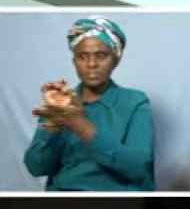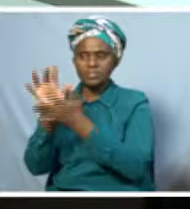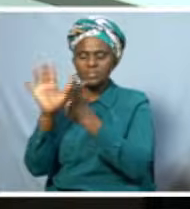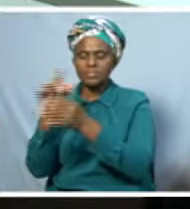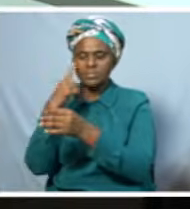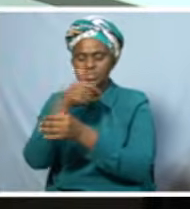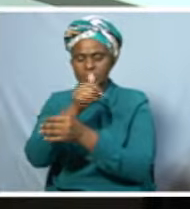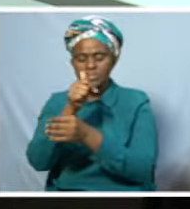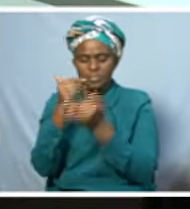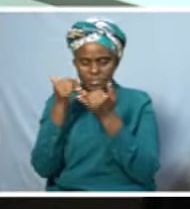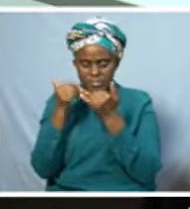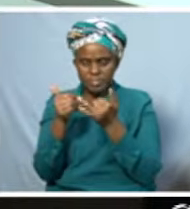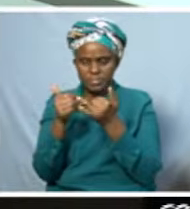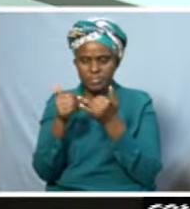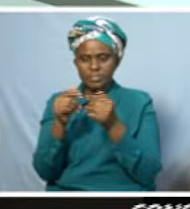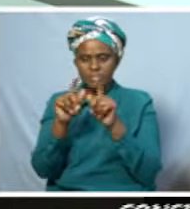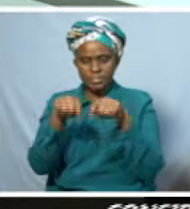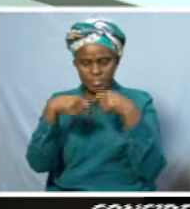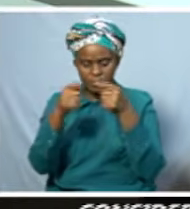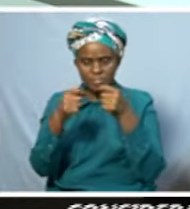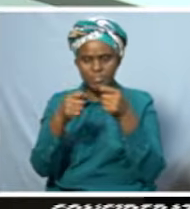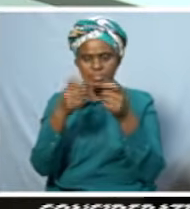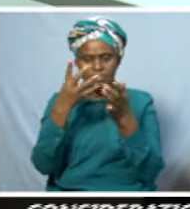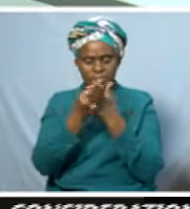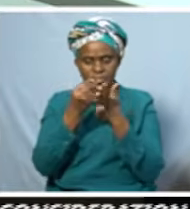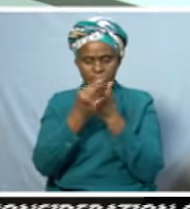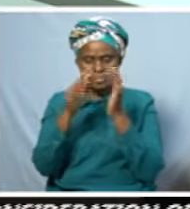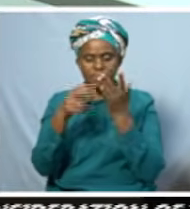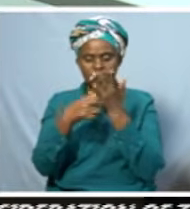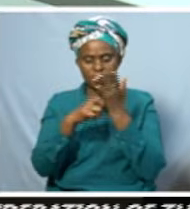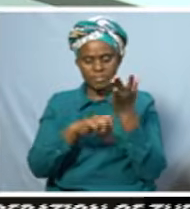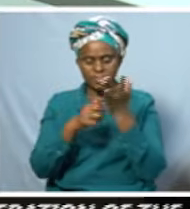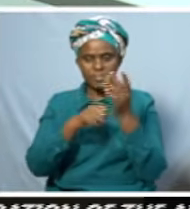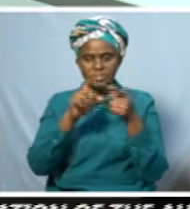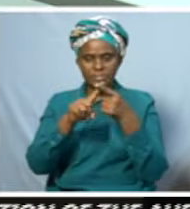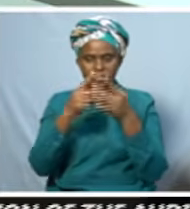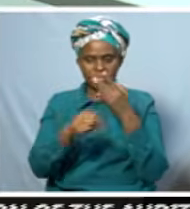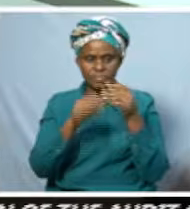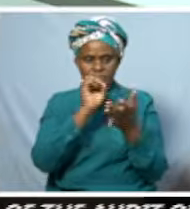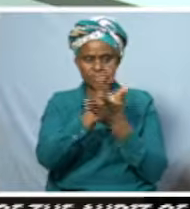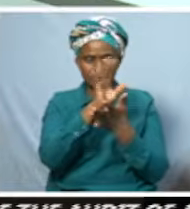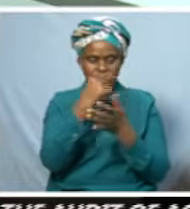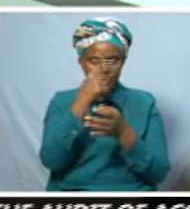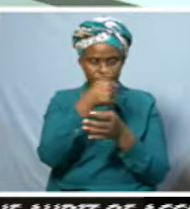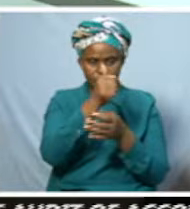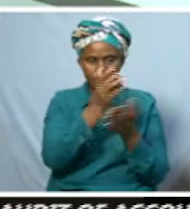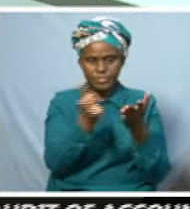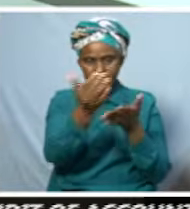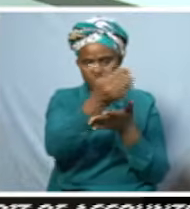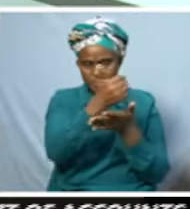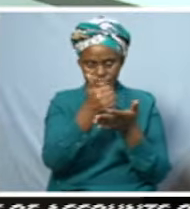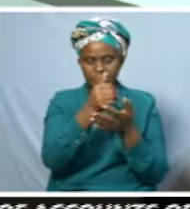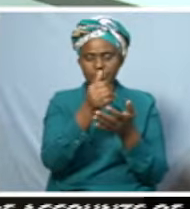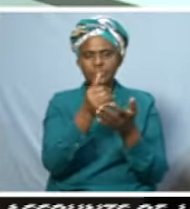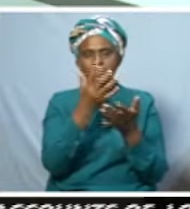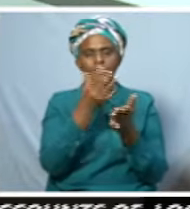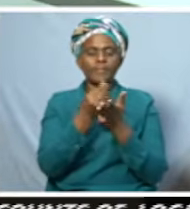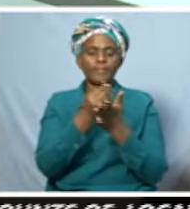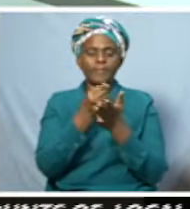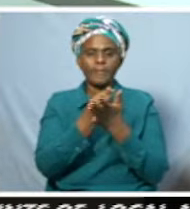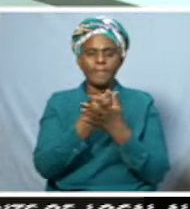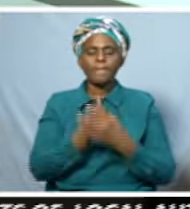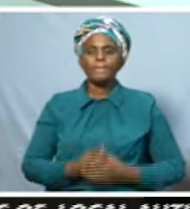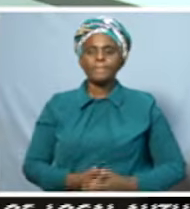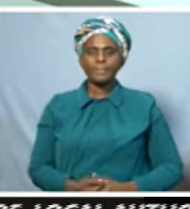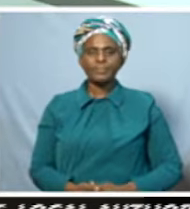who would then issue a treasurer's receipt to the cashier who was at the ground of